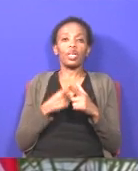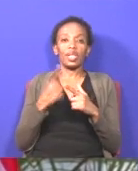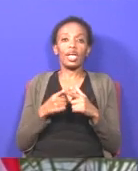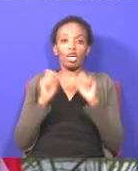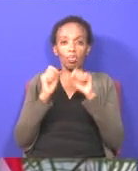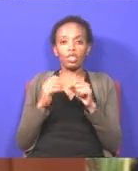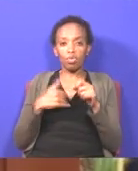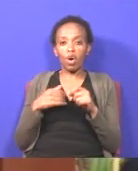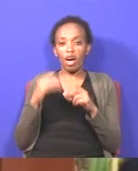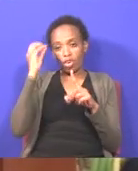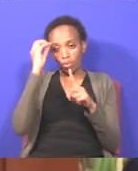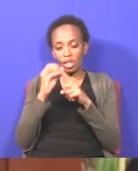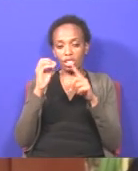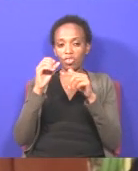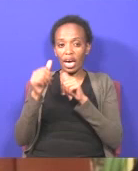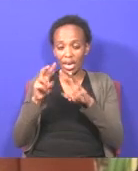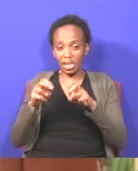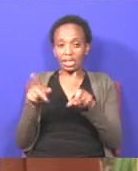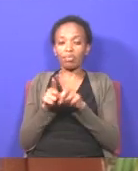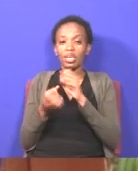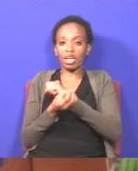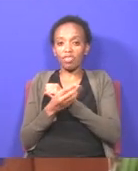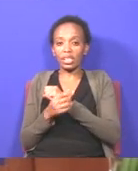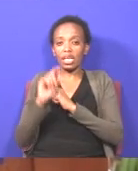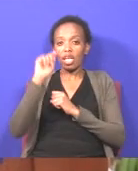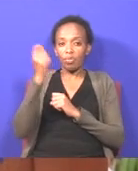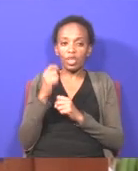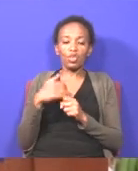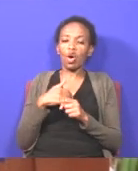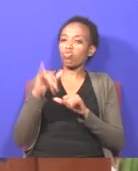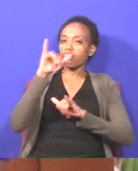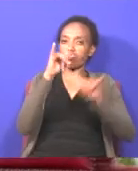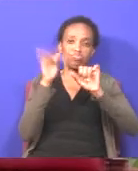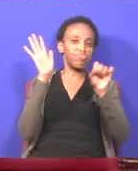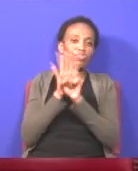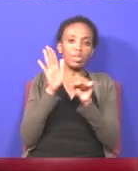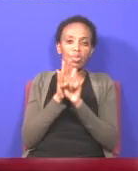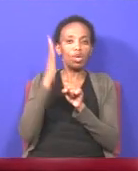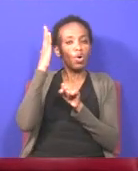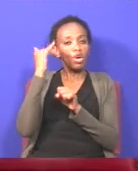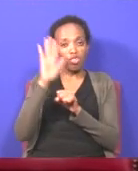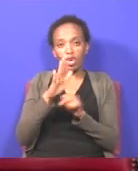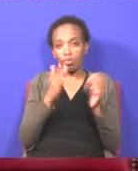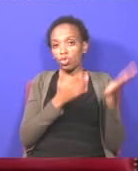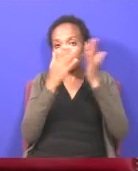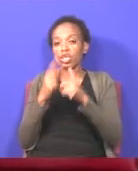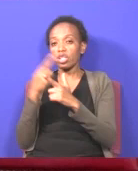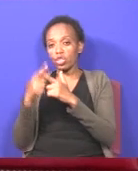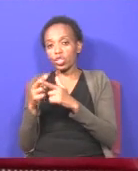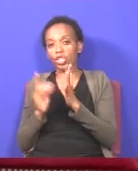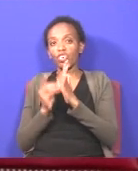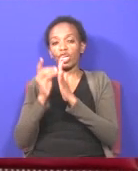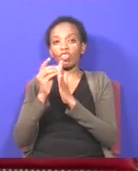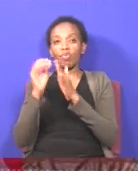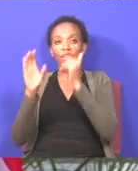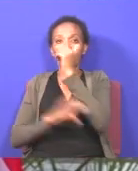objective analysis. Gachagua advised the head of state to make as many foreign trips as he can in order for him to bring resources for the development of